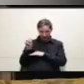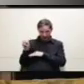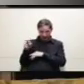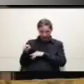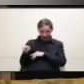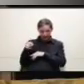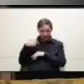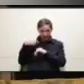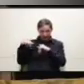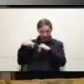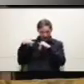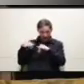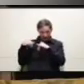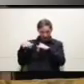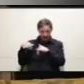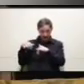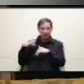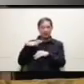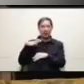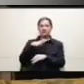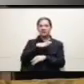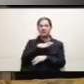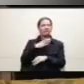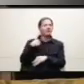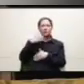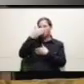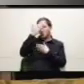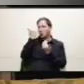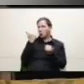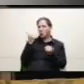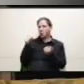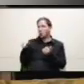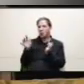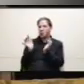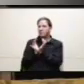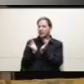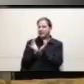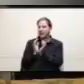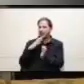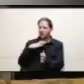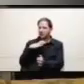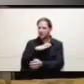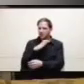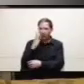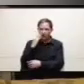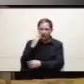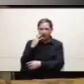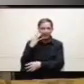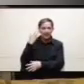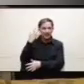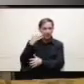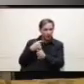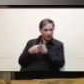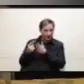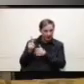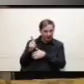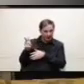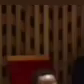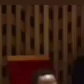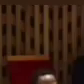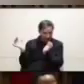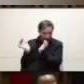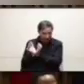until the council meeting sits, but you don't know when that meeting is going to sit. And 3 weeks later, has the meeting of the council